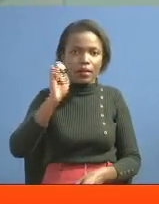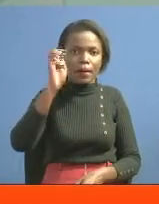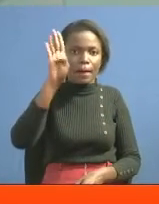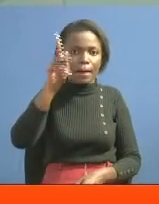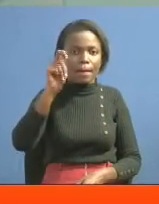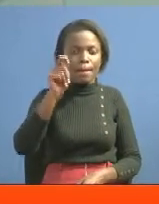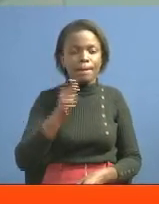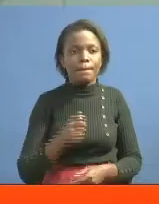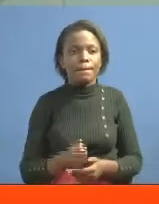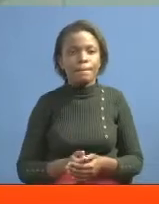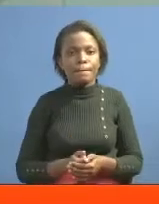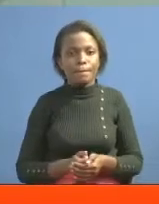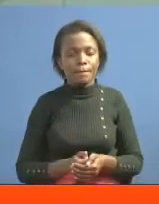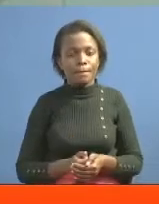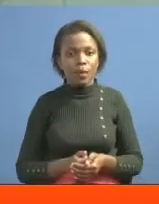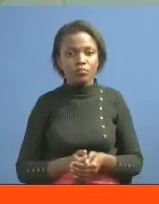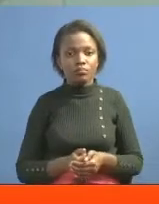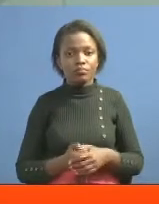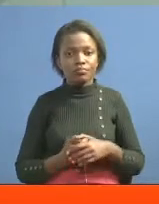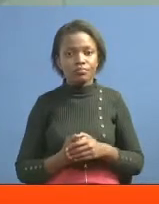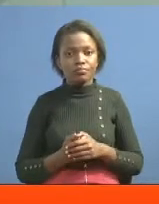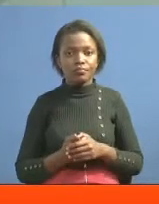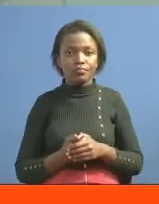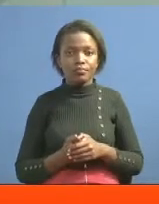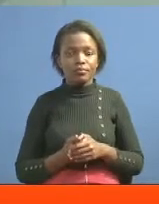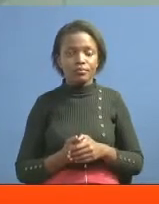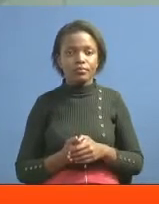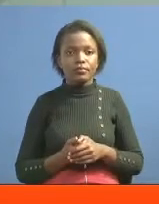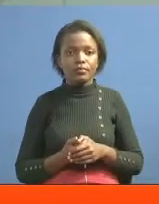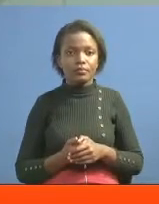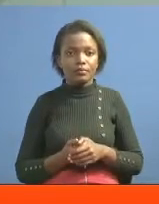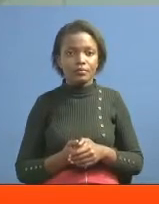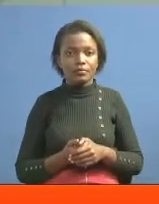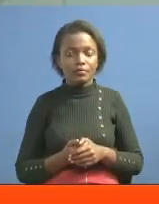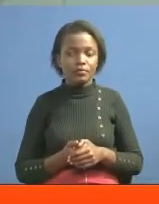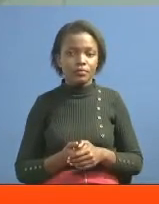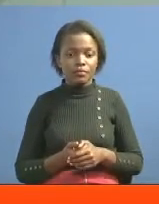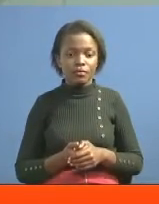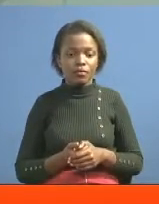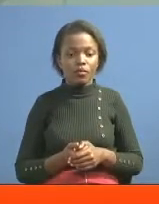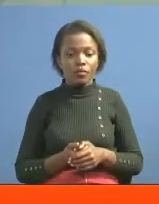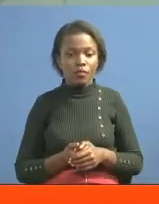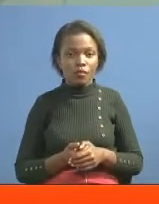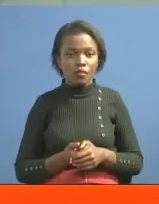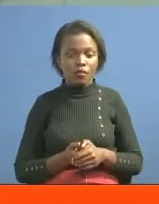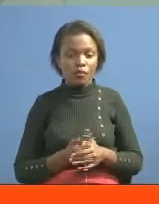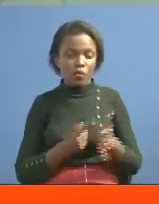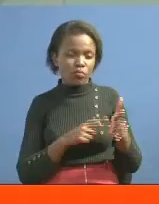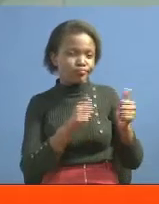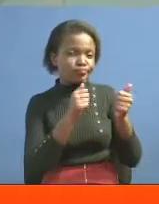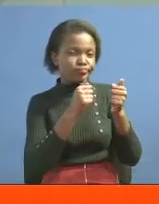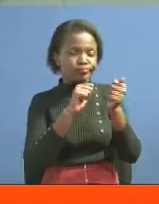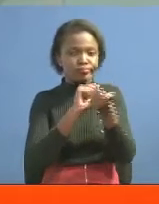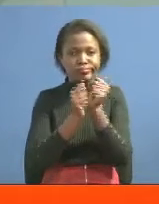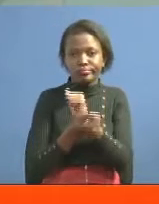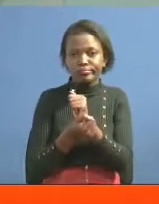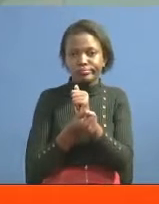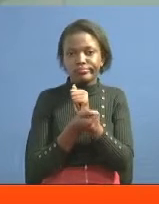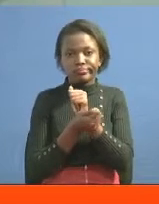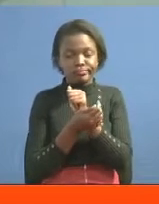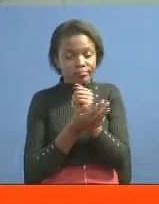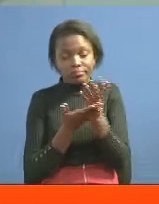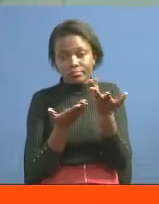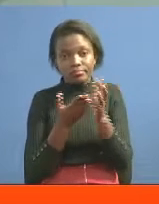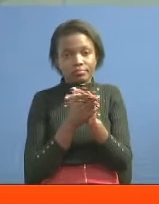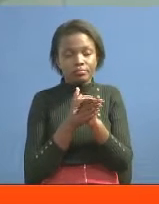money you get from debt is actually what is a differentiator, or what changes the ball game. And